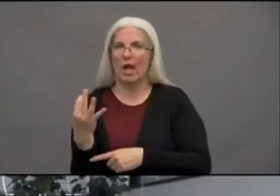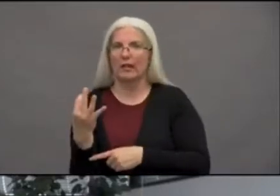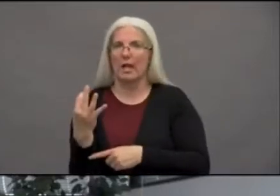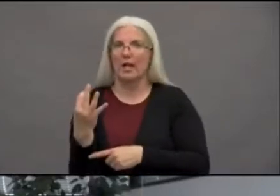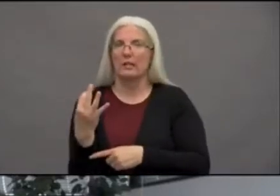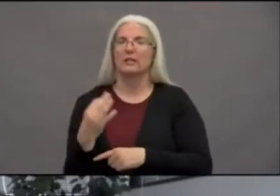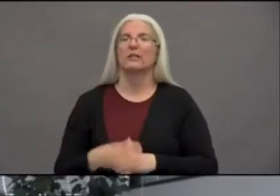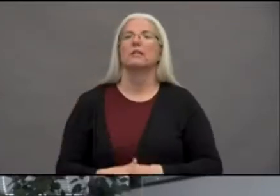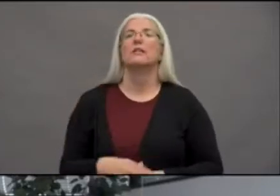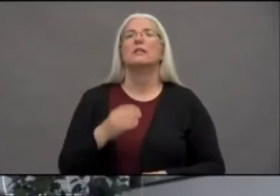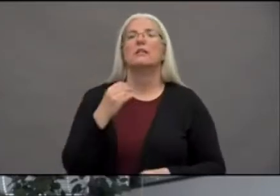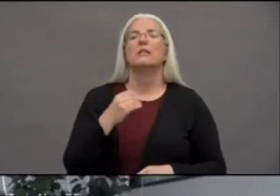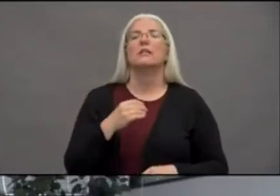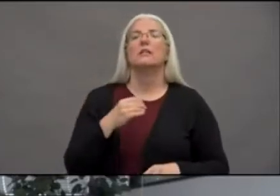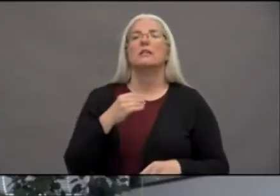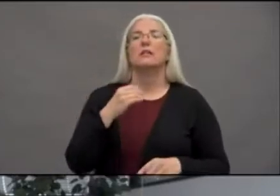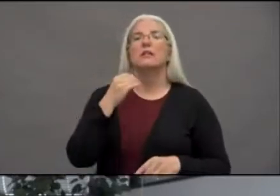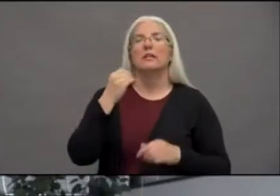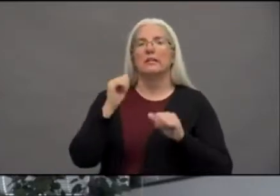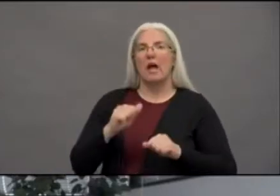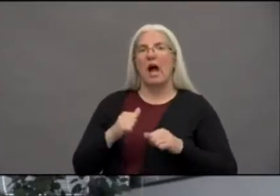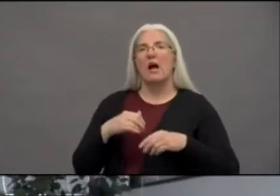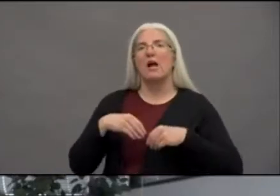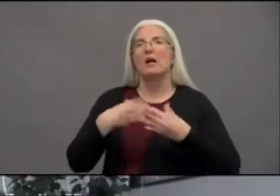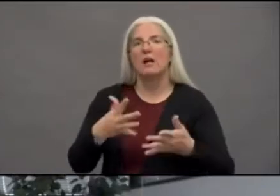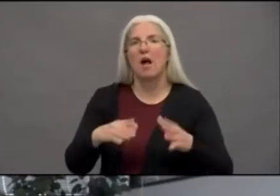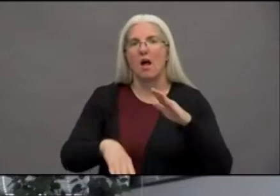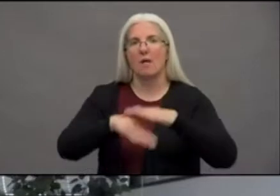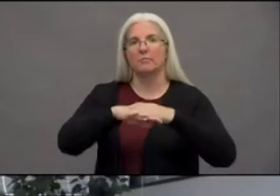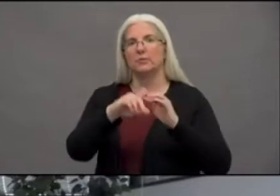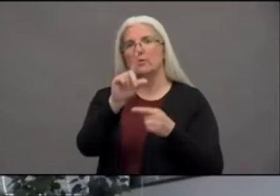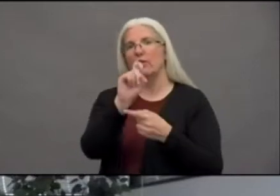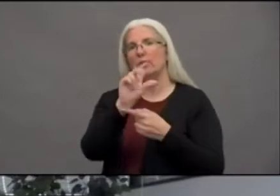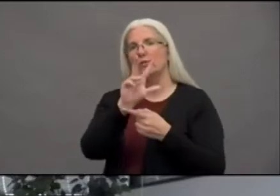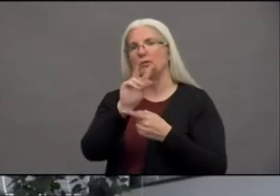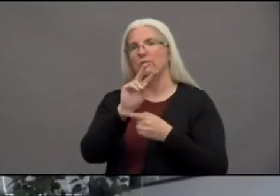up to 132 people daily. So that's exciting.